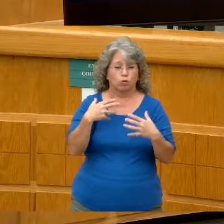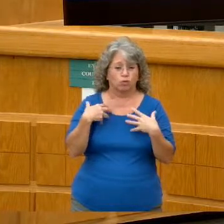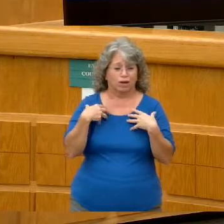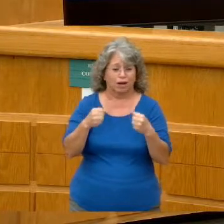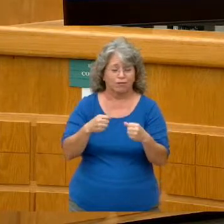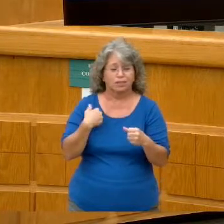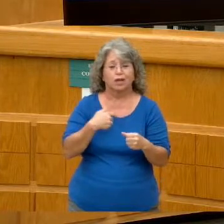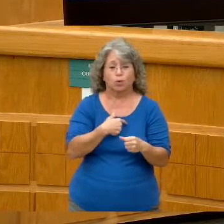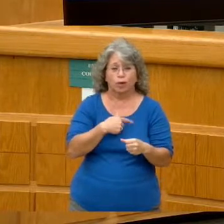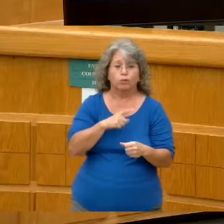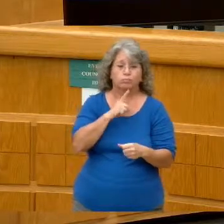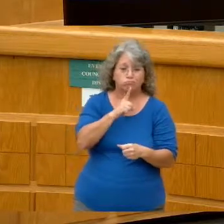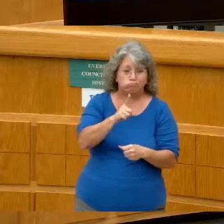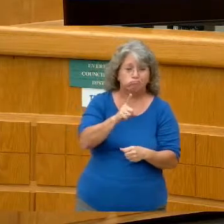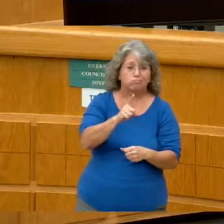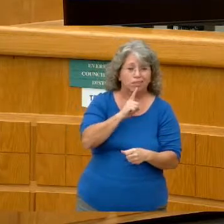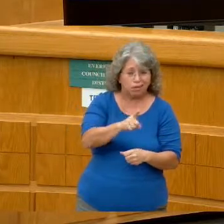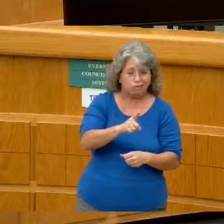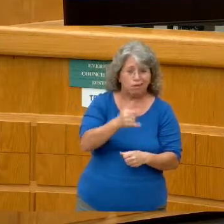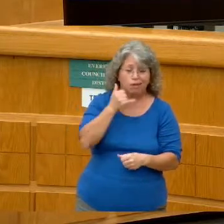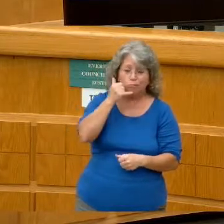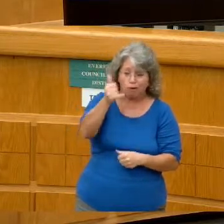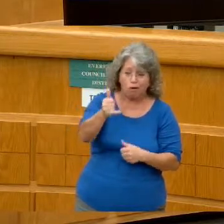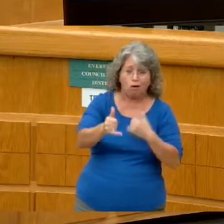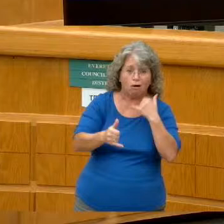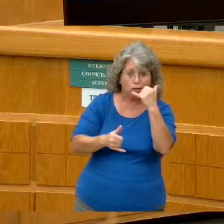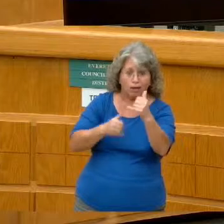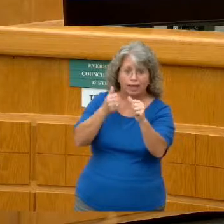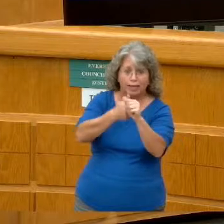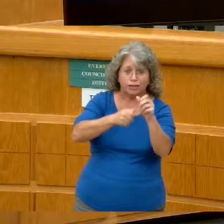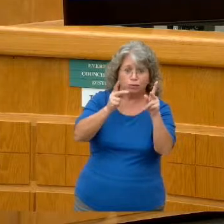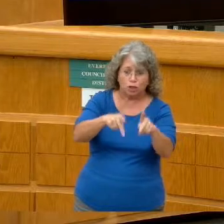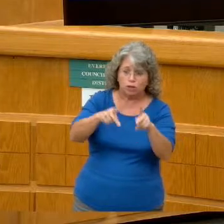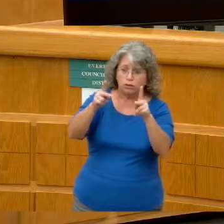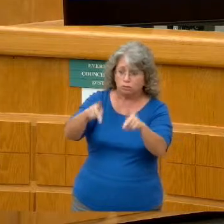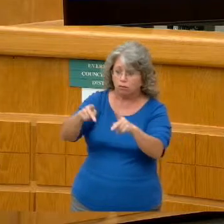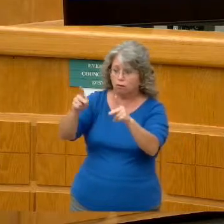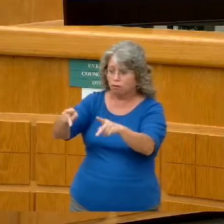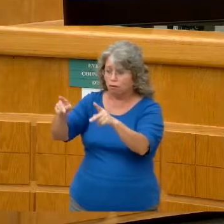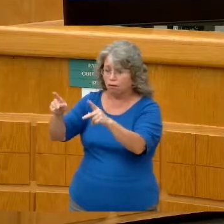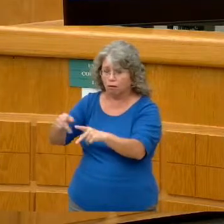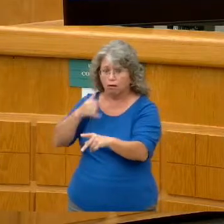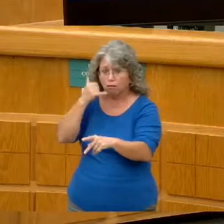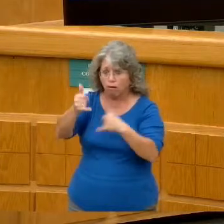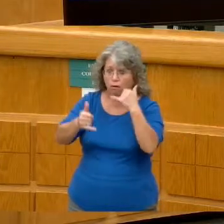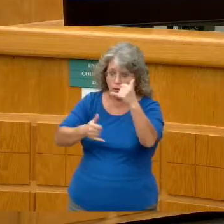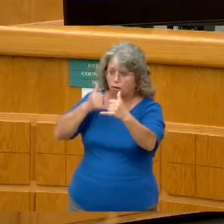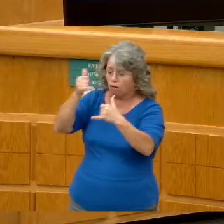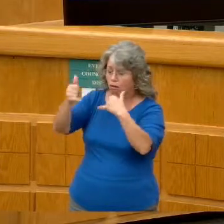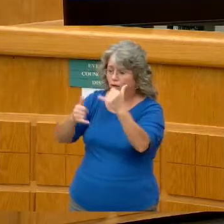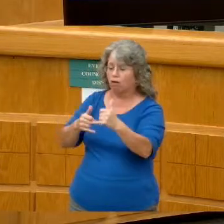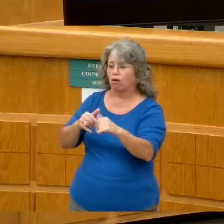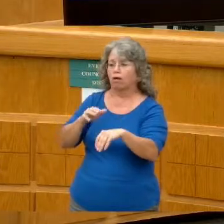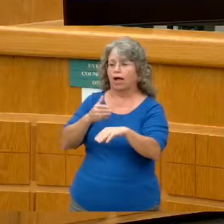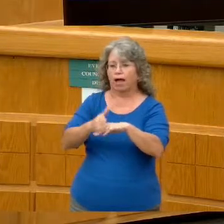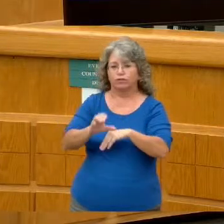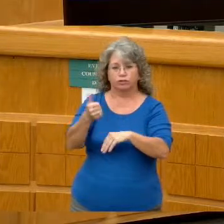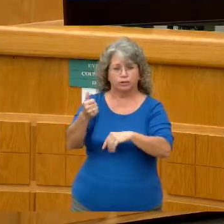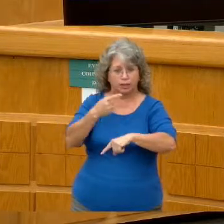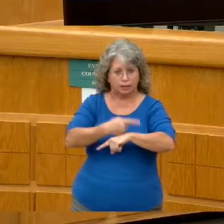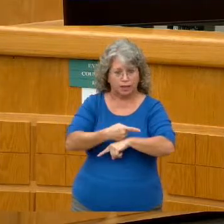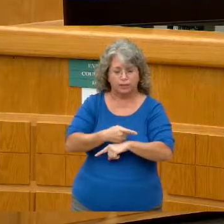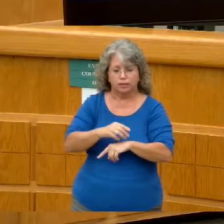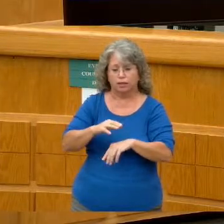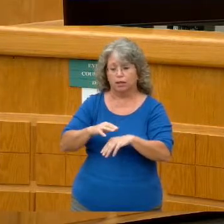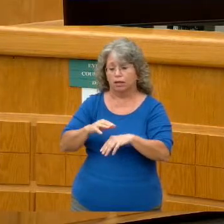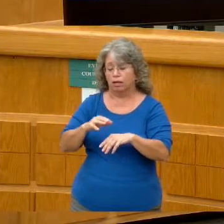actually calling the individuals to find out if they were recovered. So the recovered period is about 10 days. On day 11, they're considered recovered